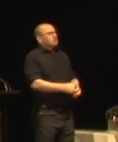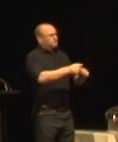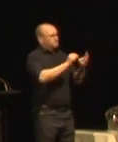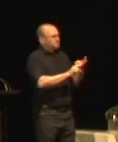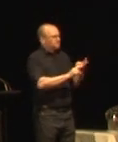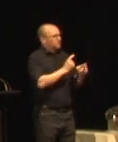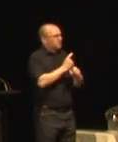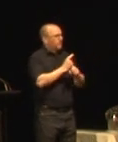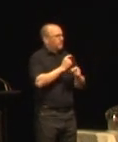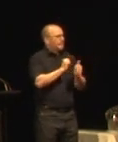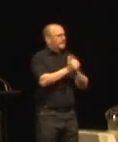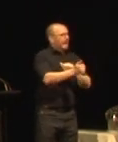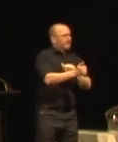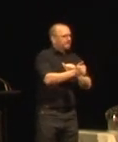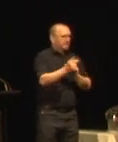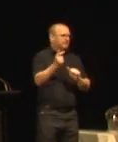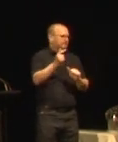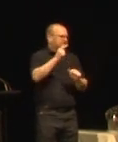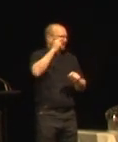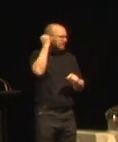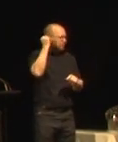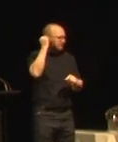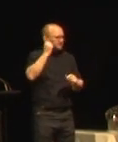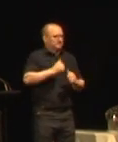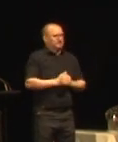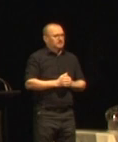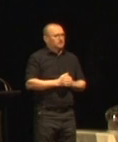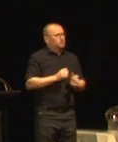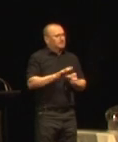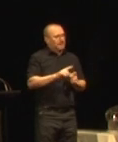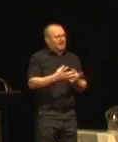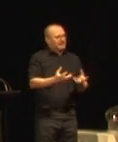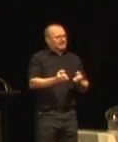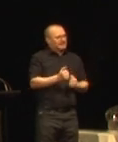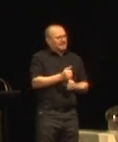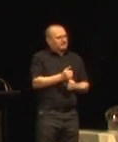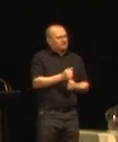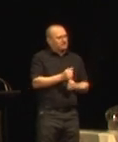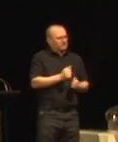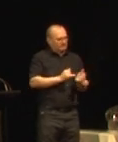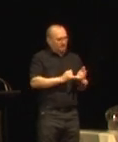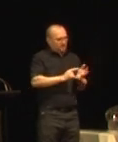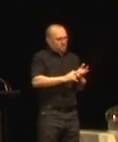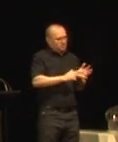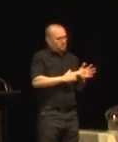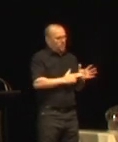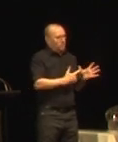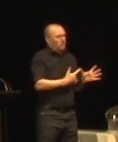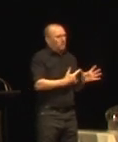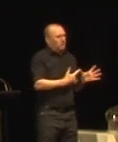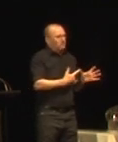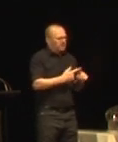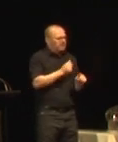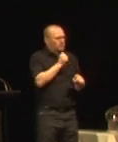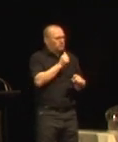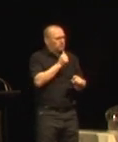You start getting text messages from this cool kid named Sanna. She has very unusual musical tastes, unusual friends.